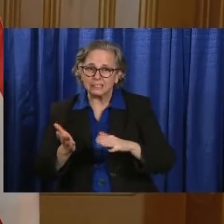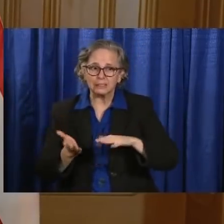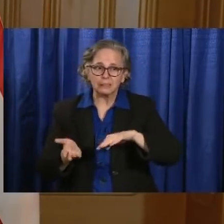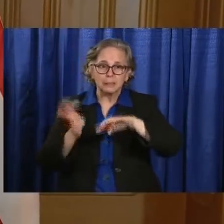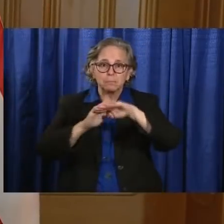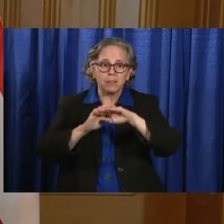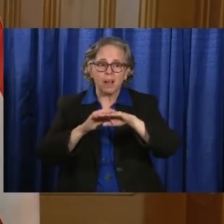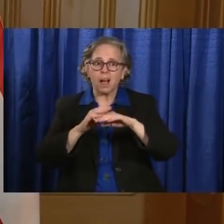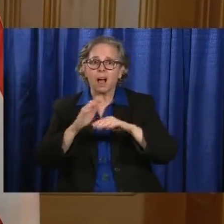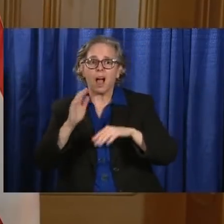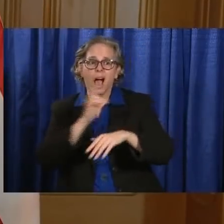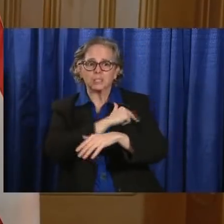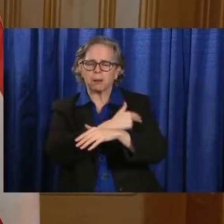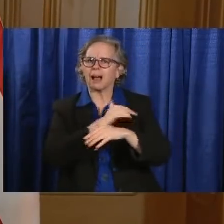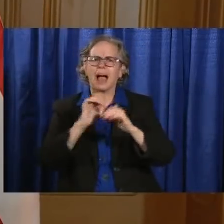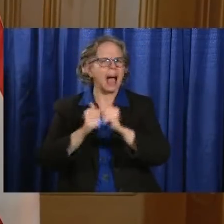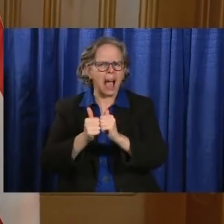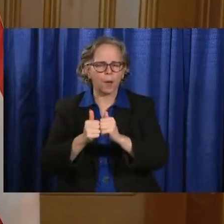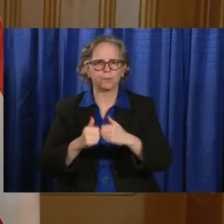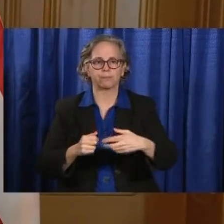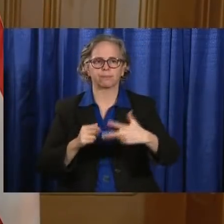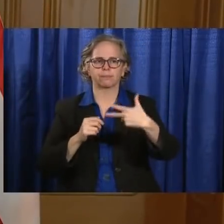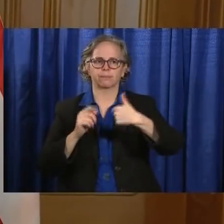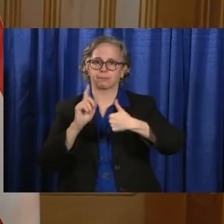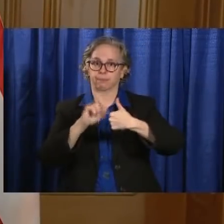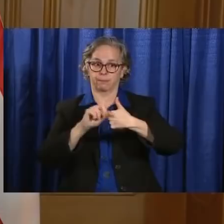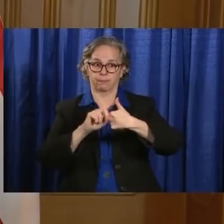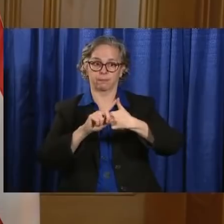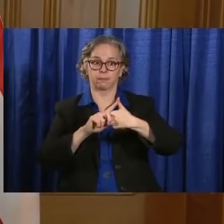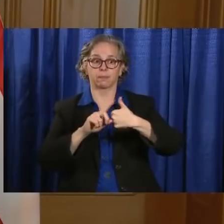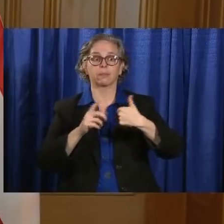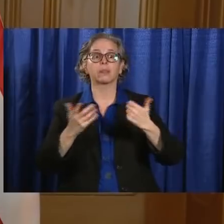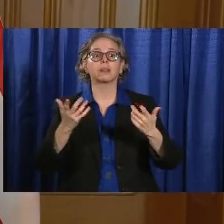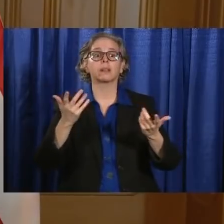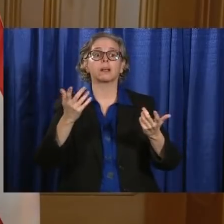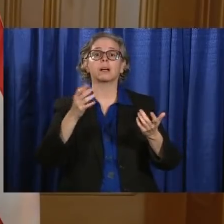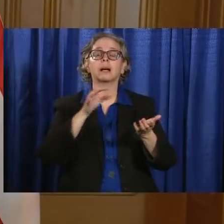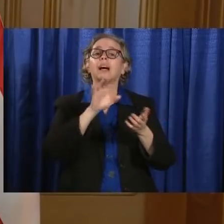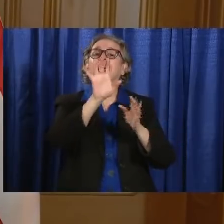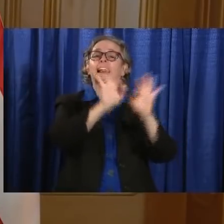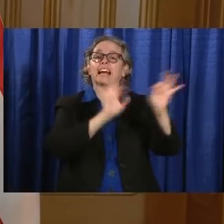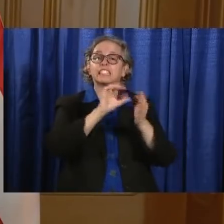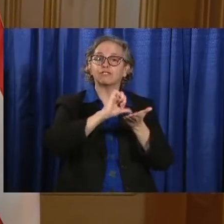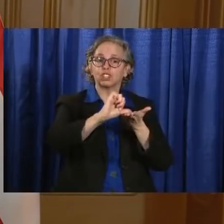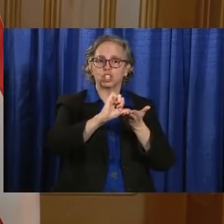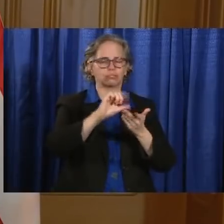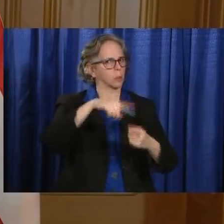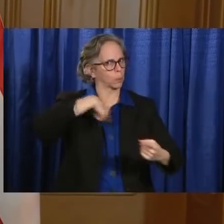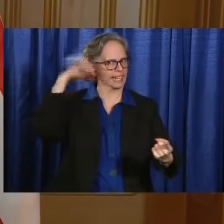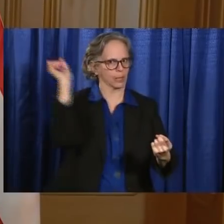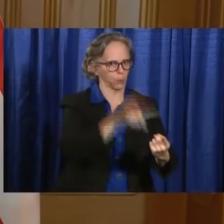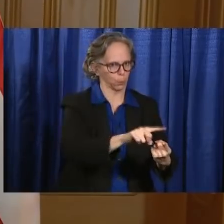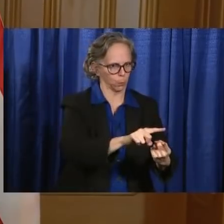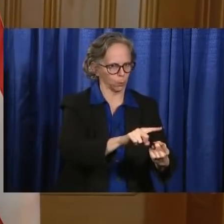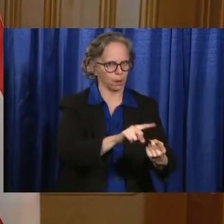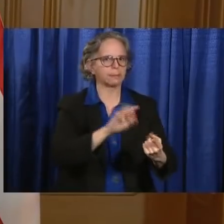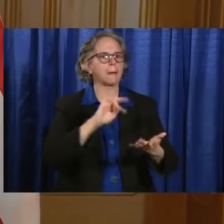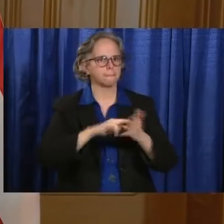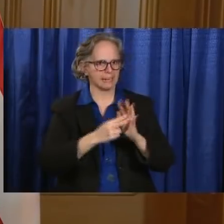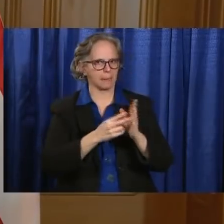hospitals. One is cut down on the elective surgeries. And what that has done, of course, is it's freed a lot of